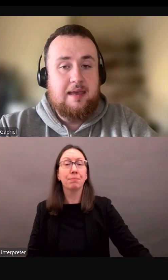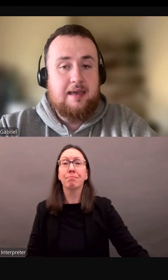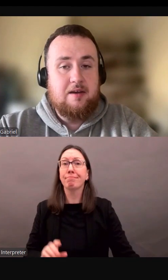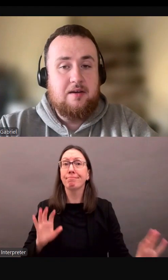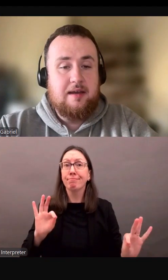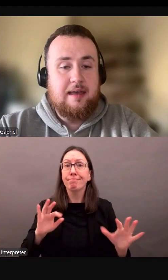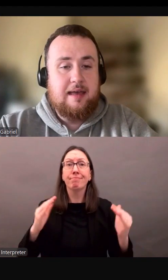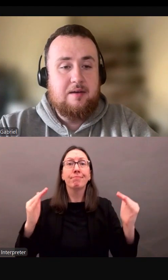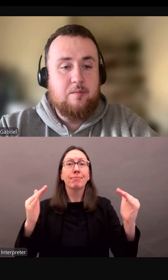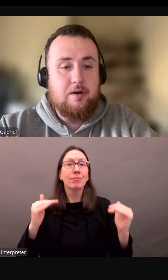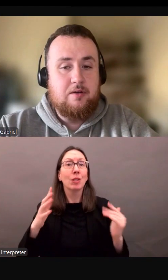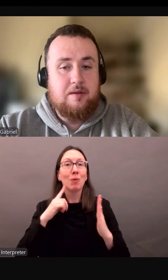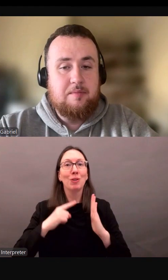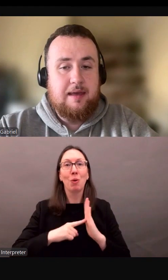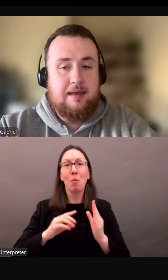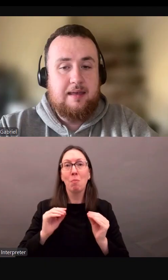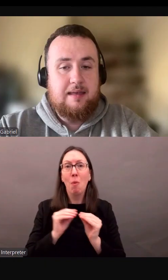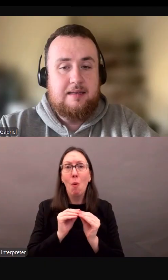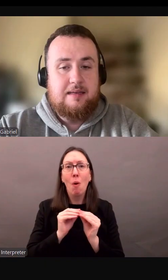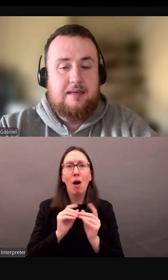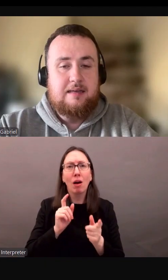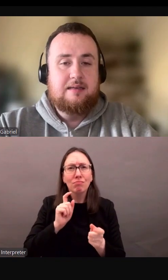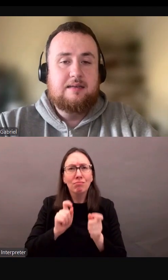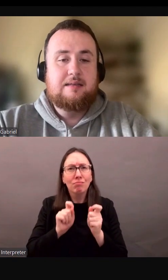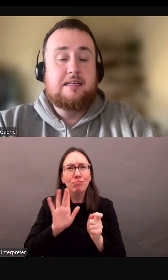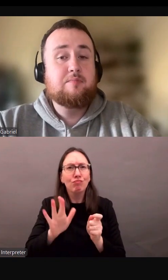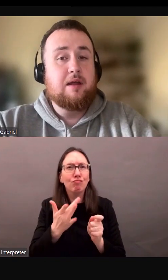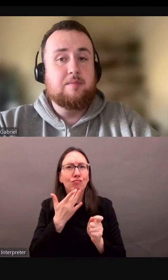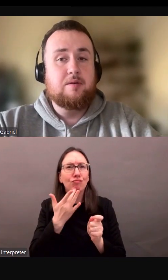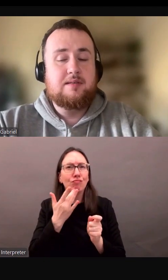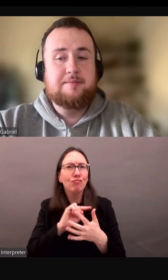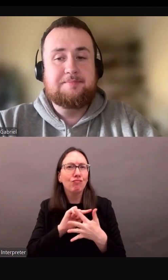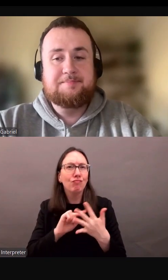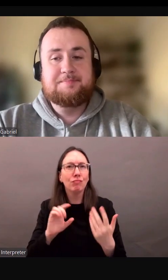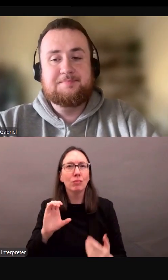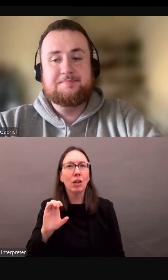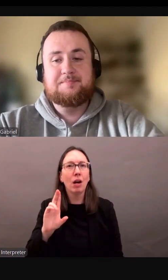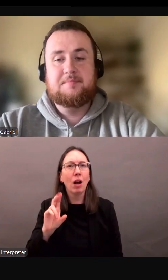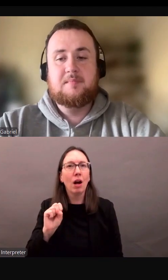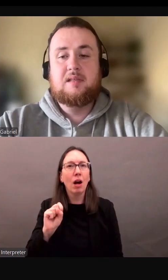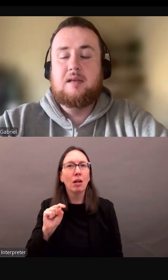back here, and we're going to pick this blog post.